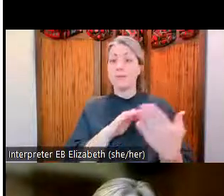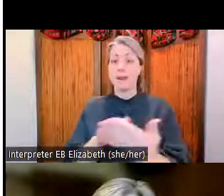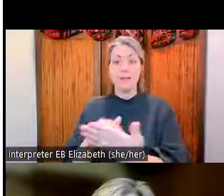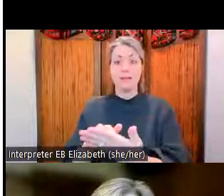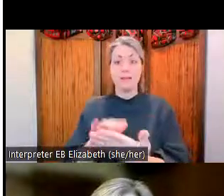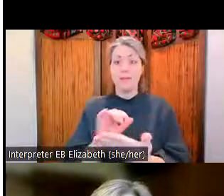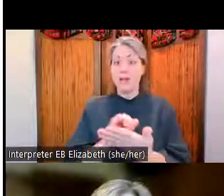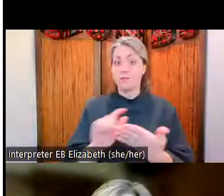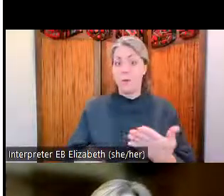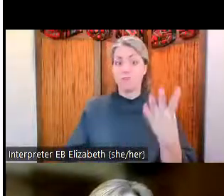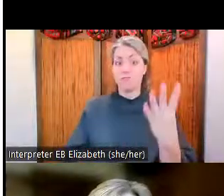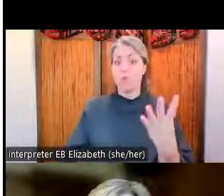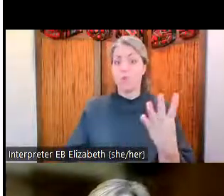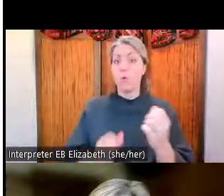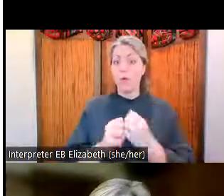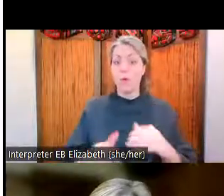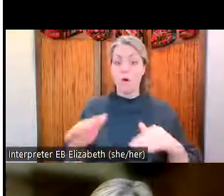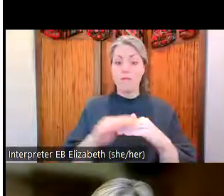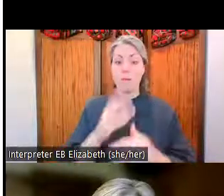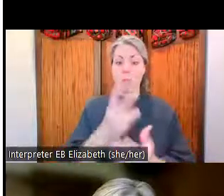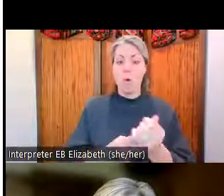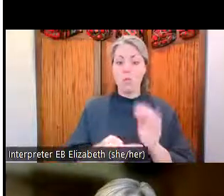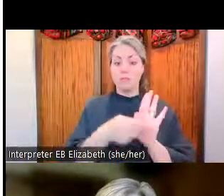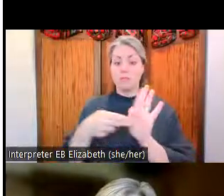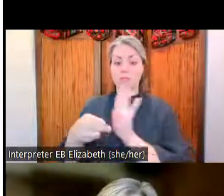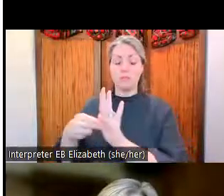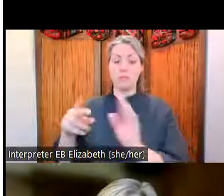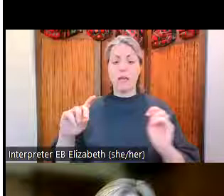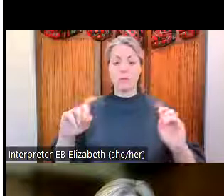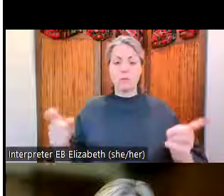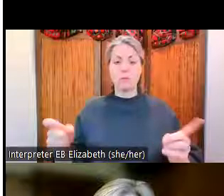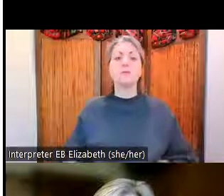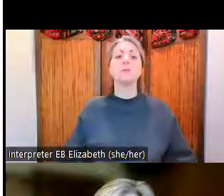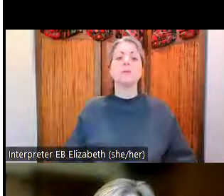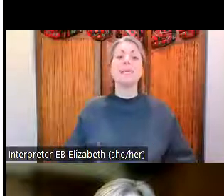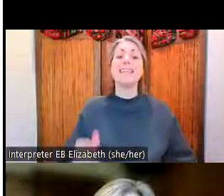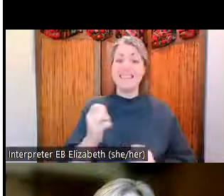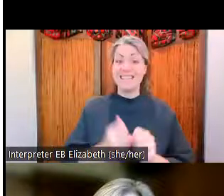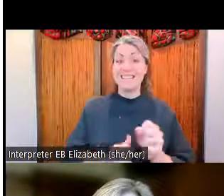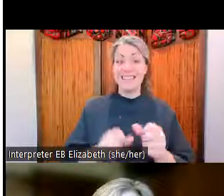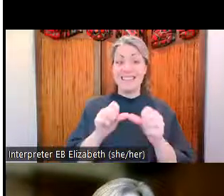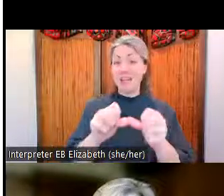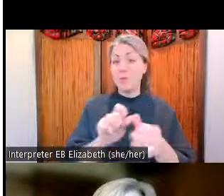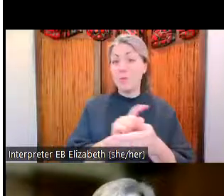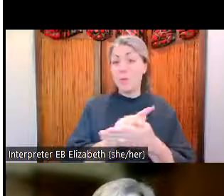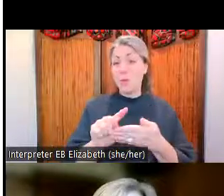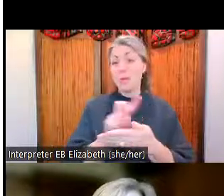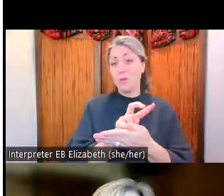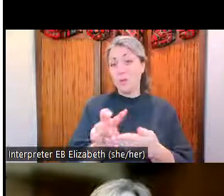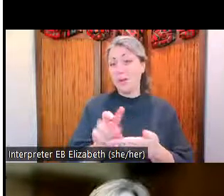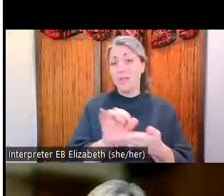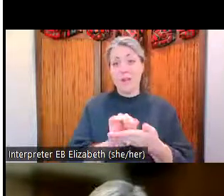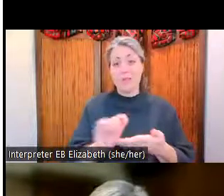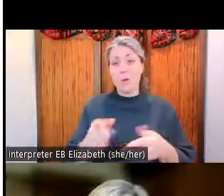and ADHD. Each of those studies only lasted between 1 and 2 weeks, and people who've reviewed the evidence and kind